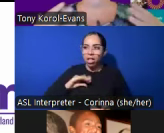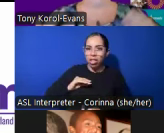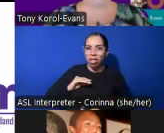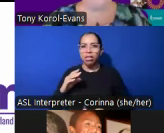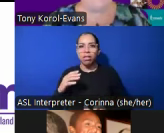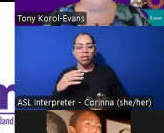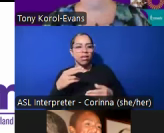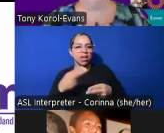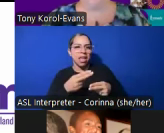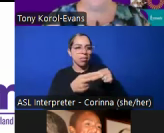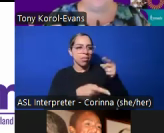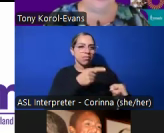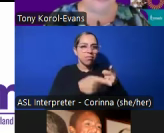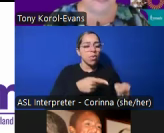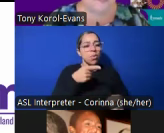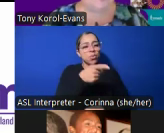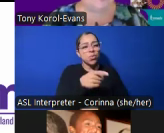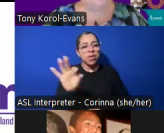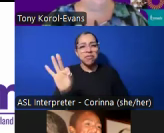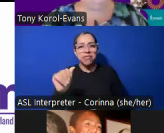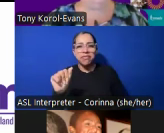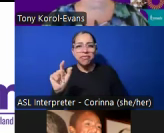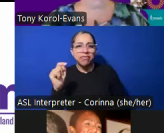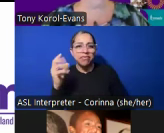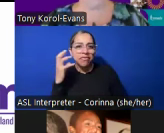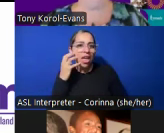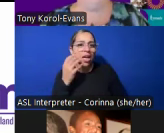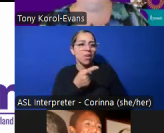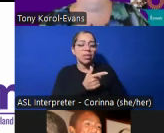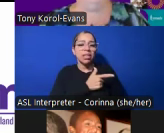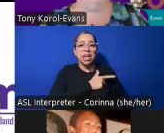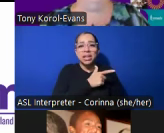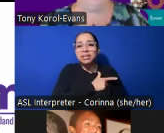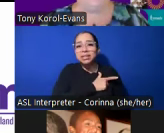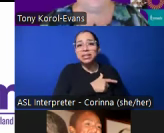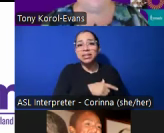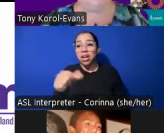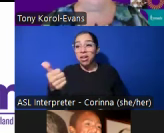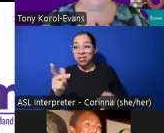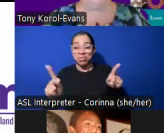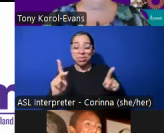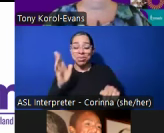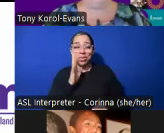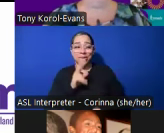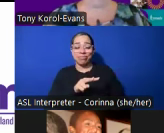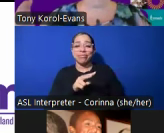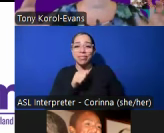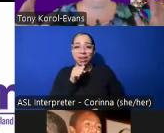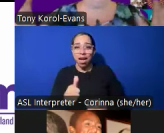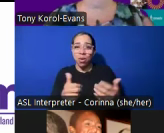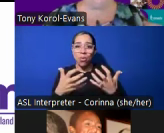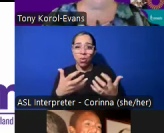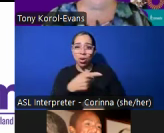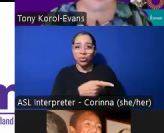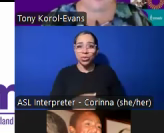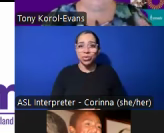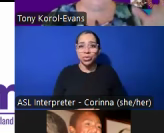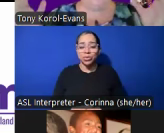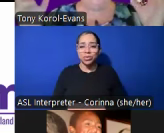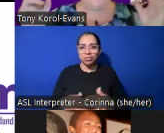somebody they're fat or they're lazy or nobody else will want you, right? And so that